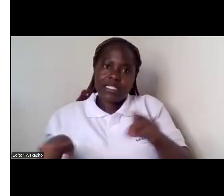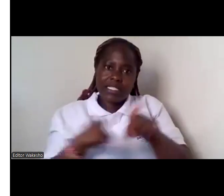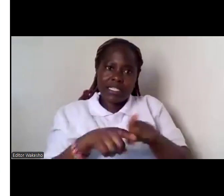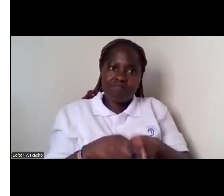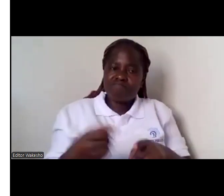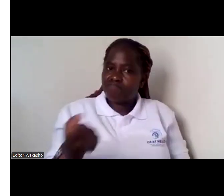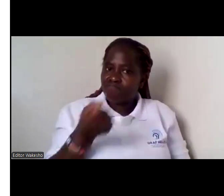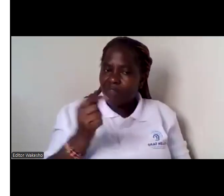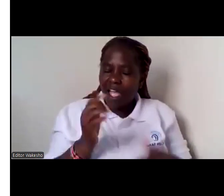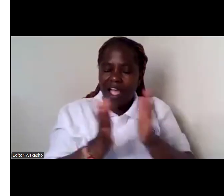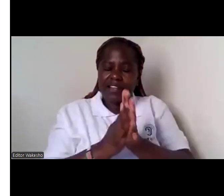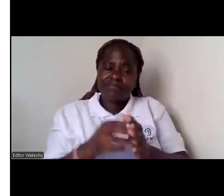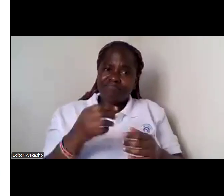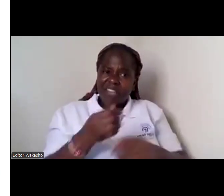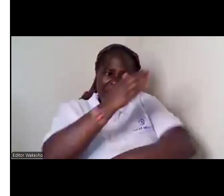coil.